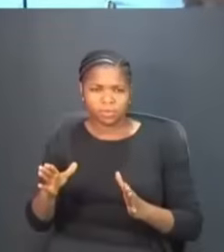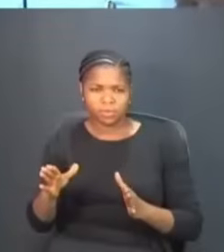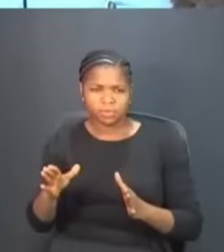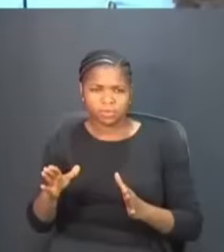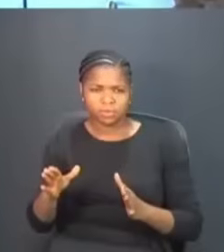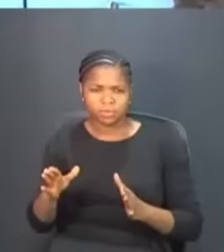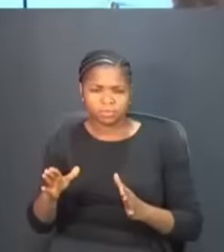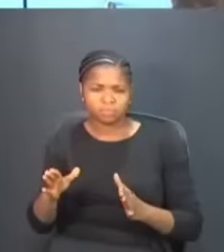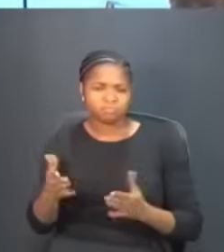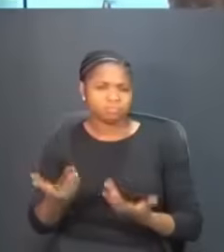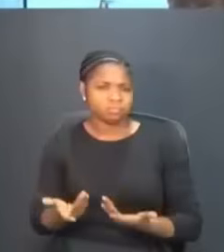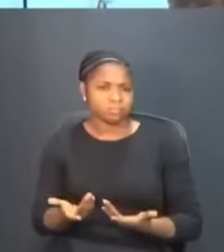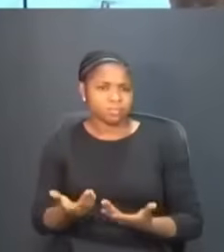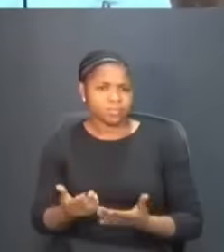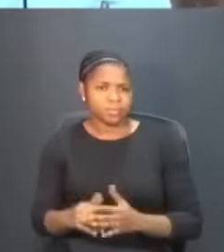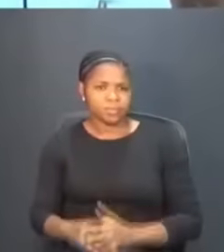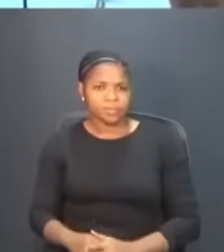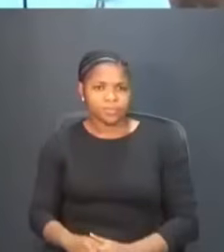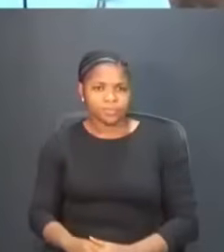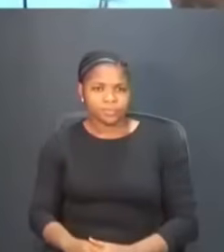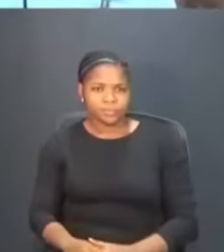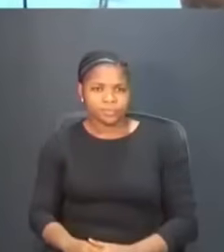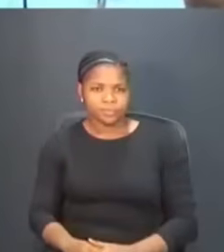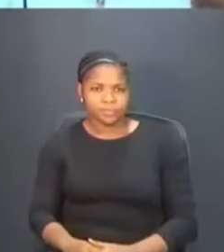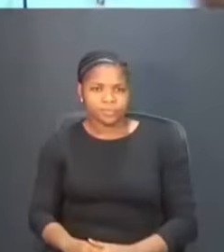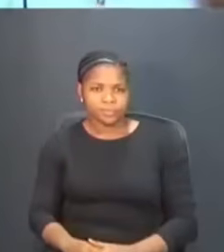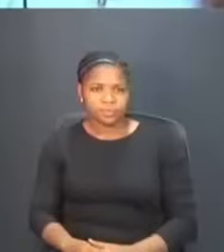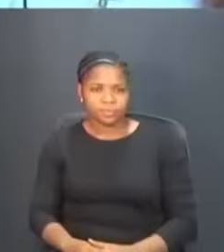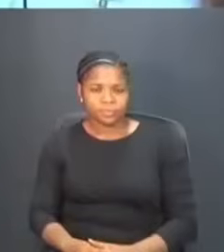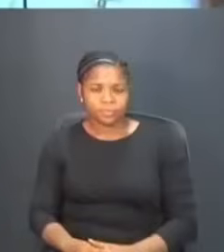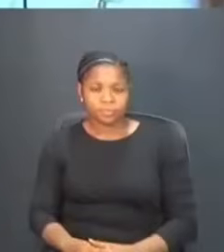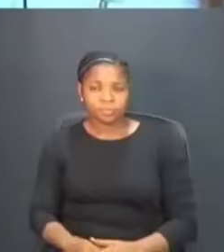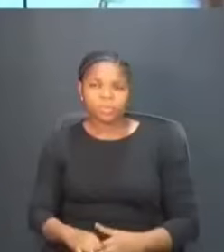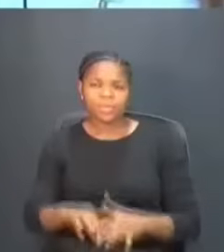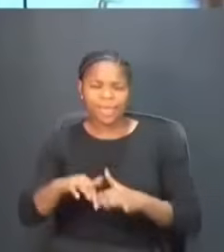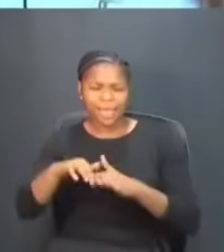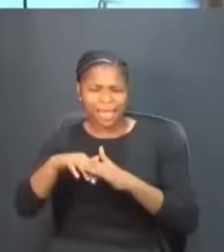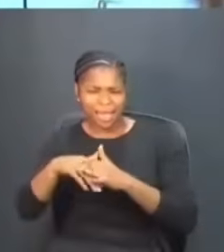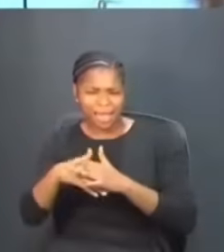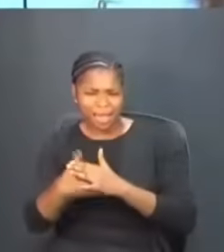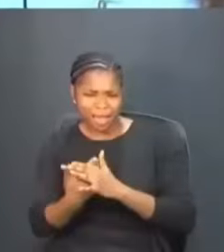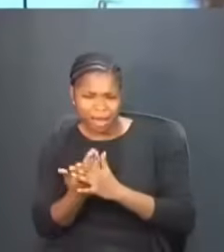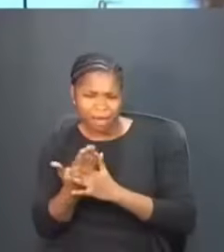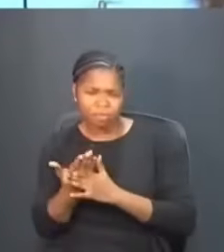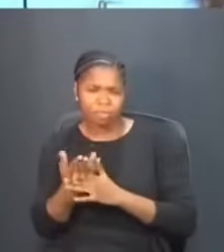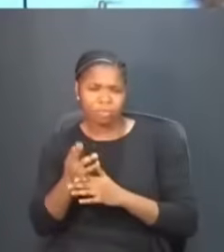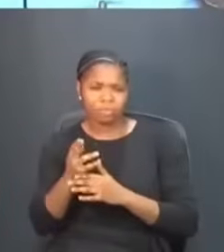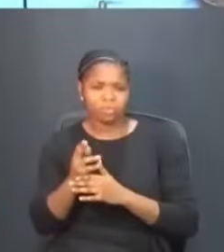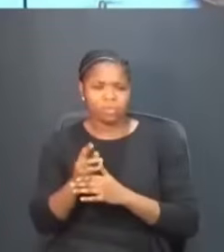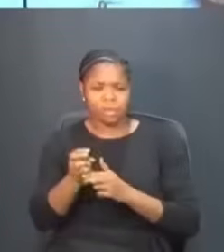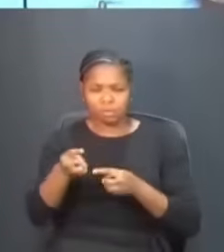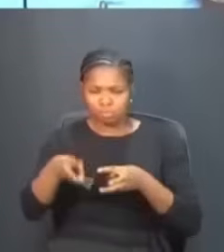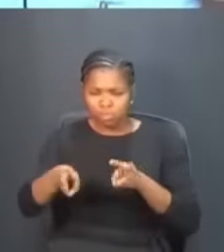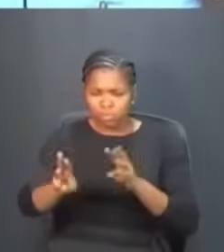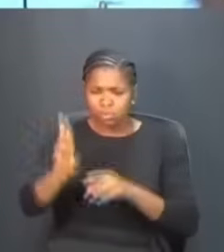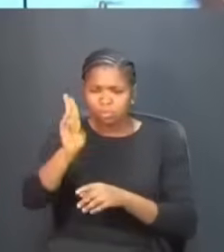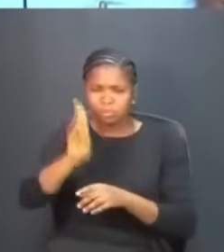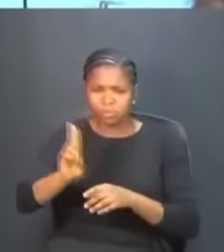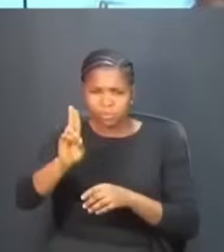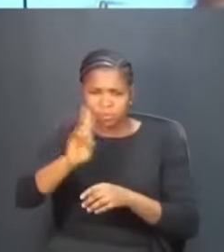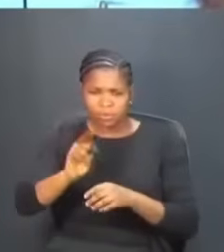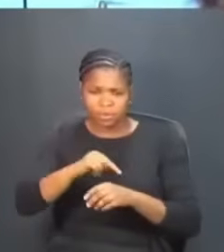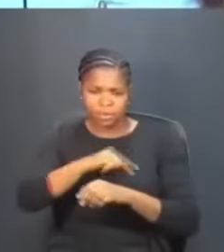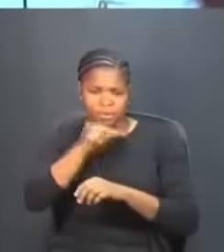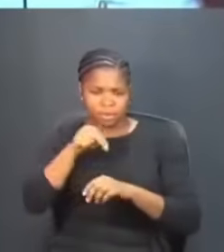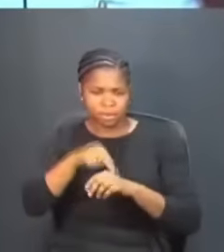criteria that was used in the nationwide support and the regional composition and the cost